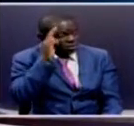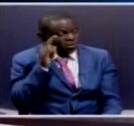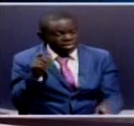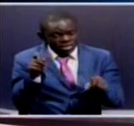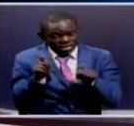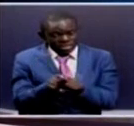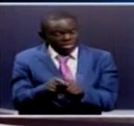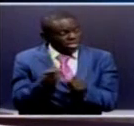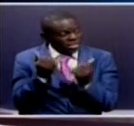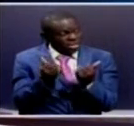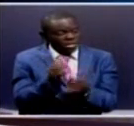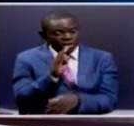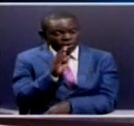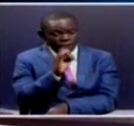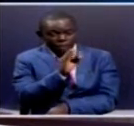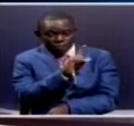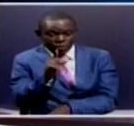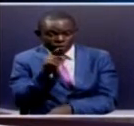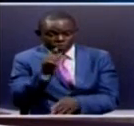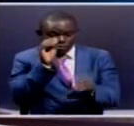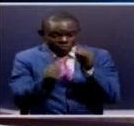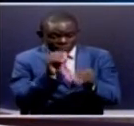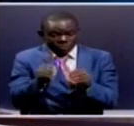chance that the minister could reject a request. No,